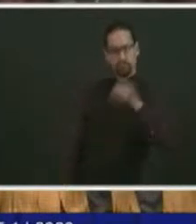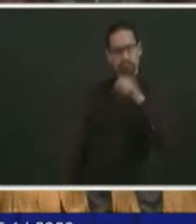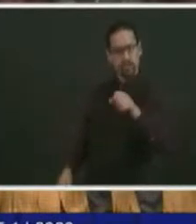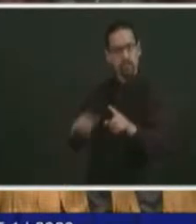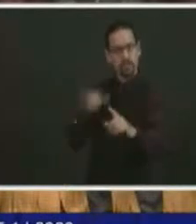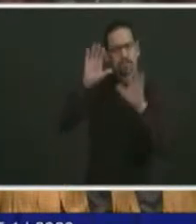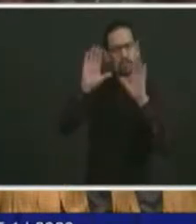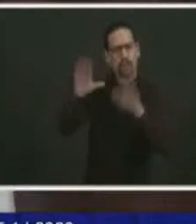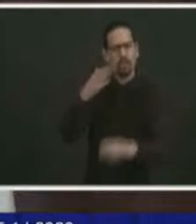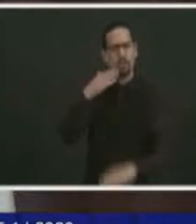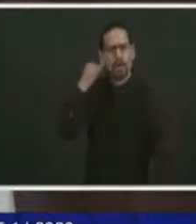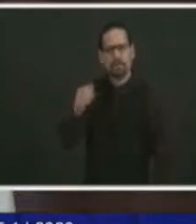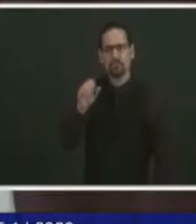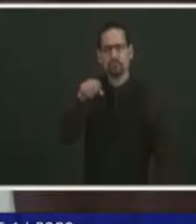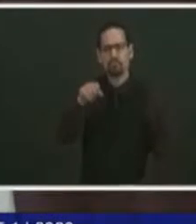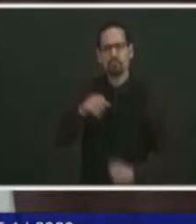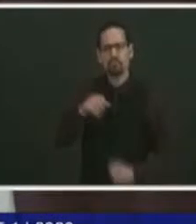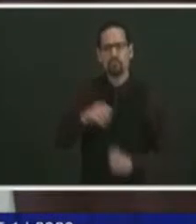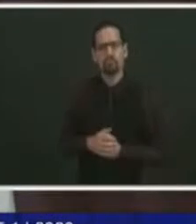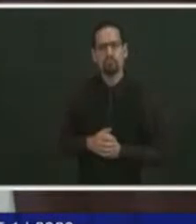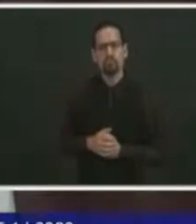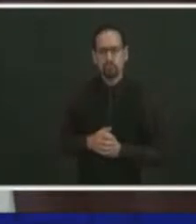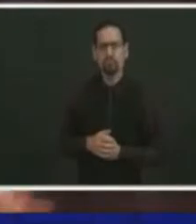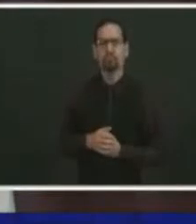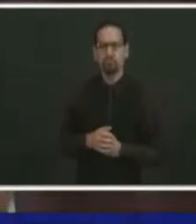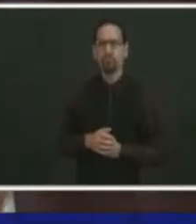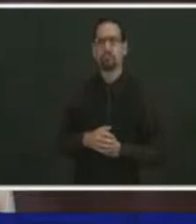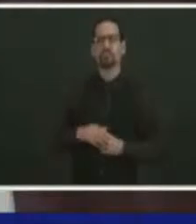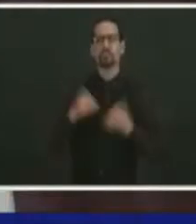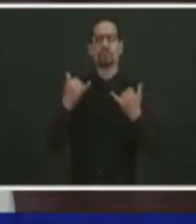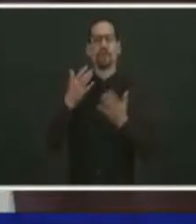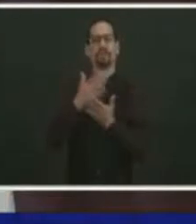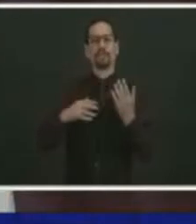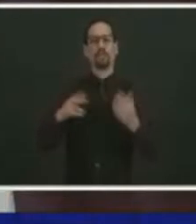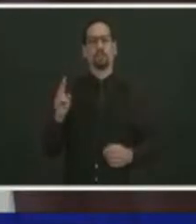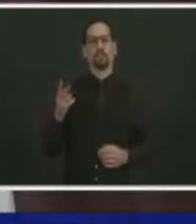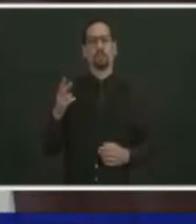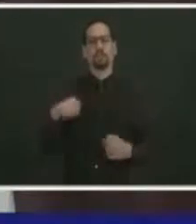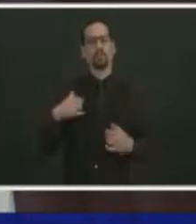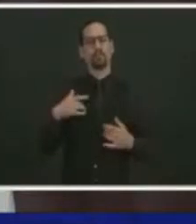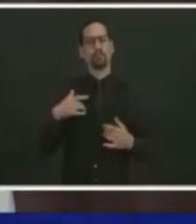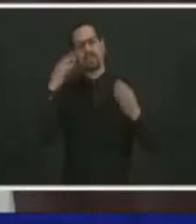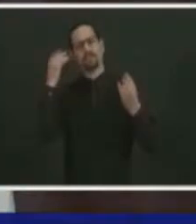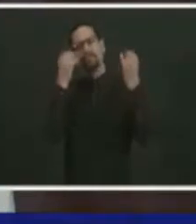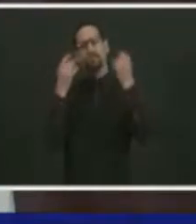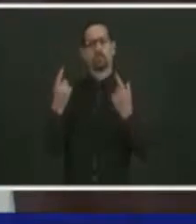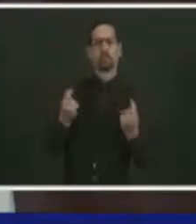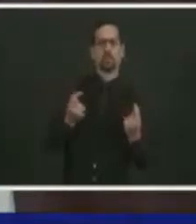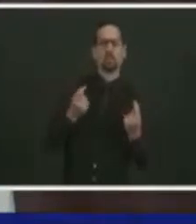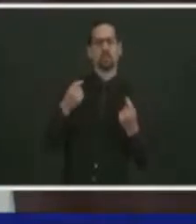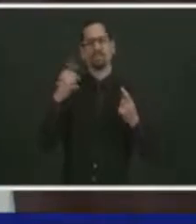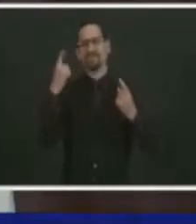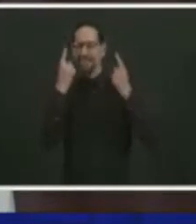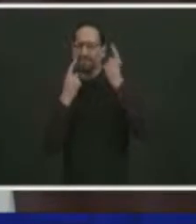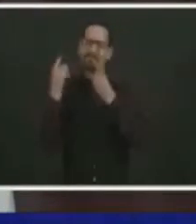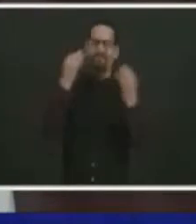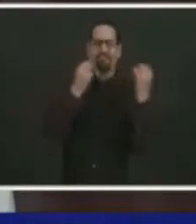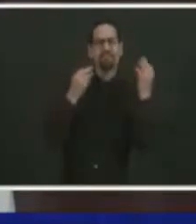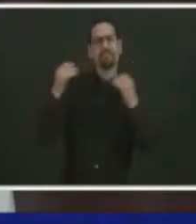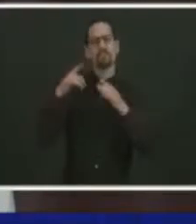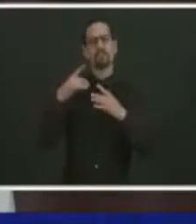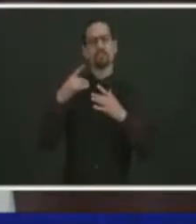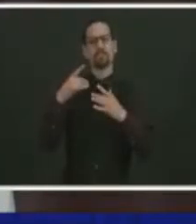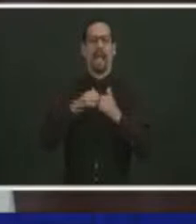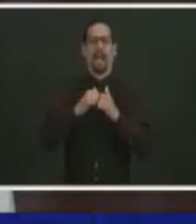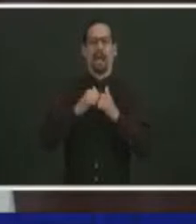We, now that we're entering into phase 2, we're generally thinking about the format of